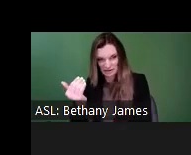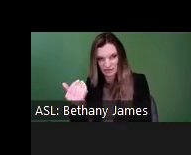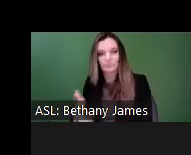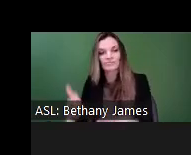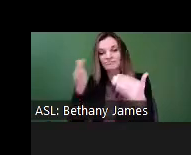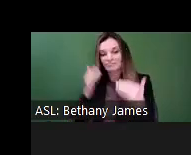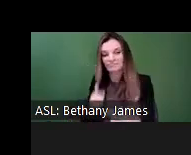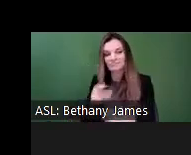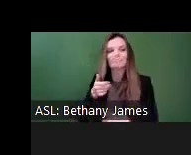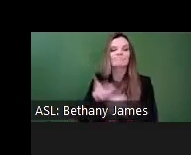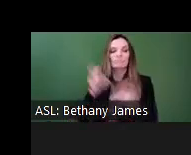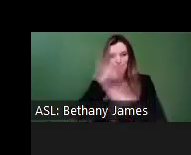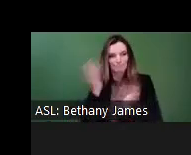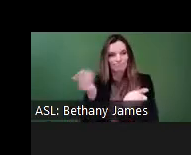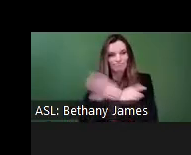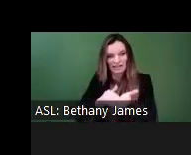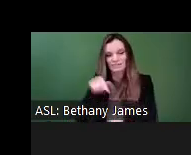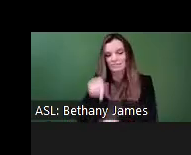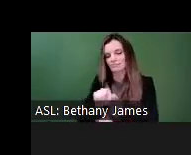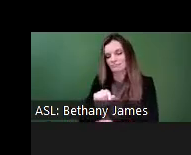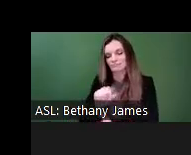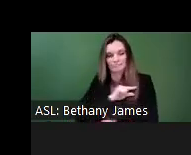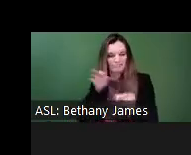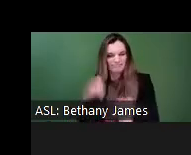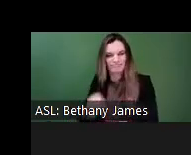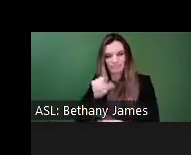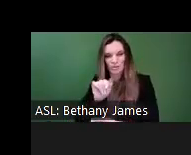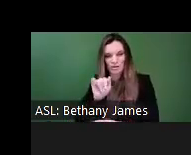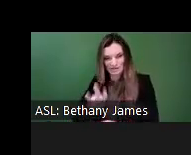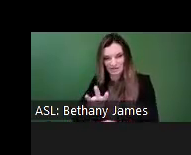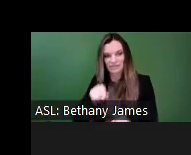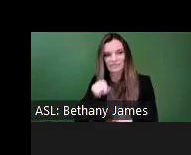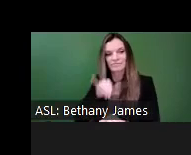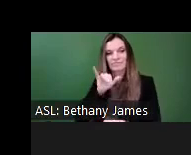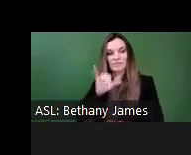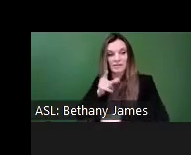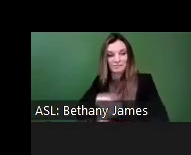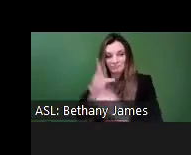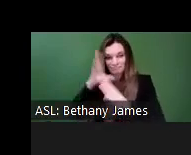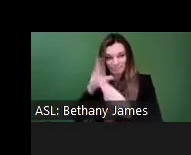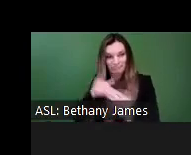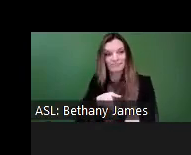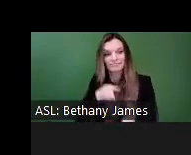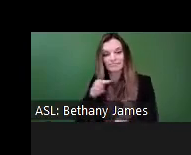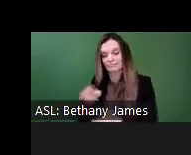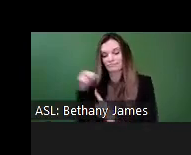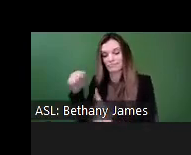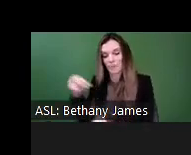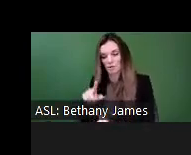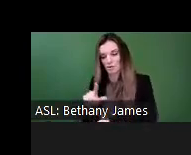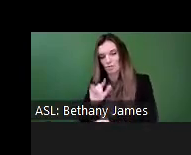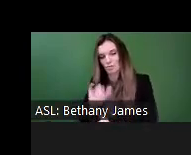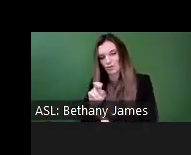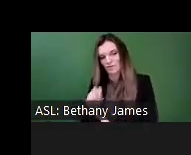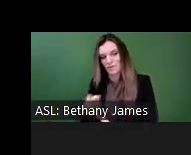2018. Jim is eligible on November 12th, 2025. The controlling